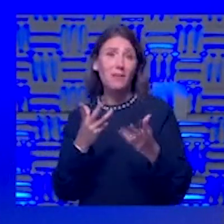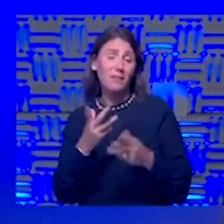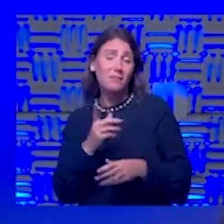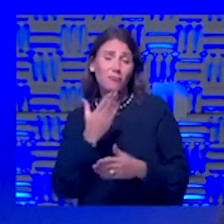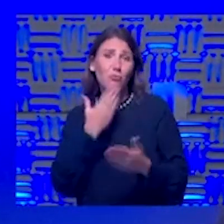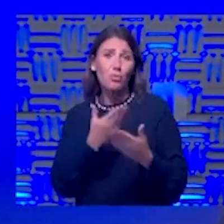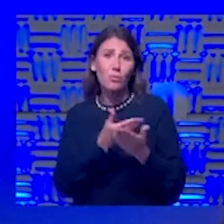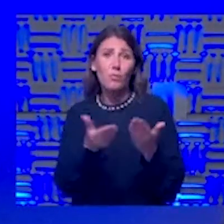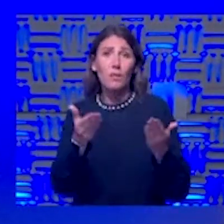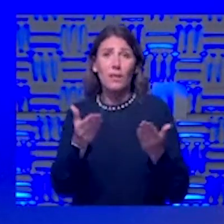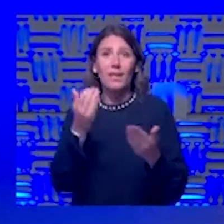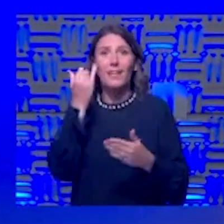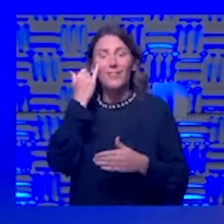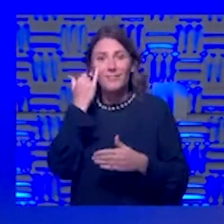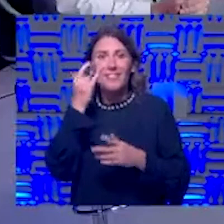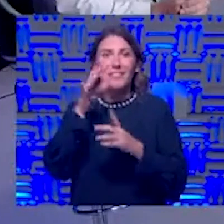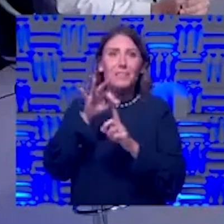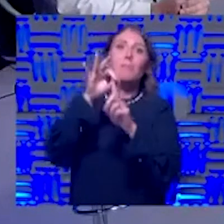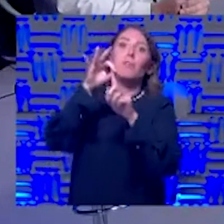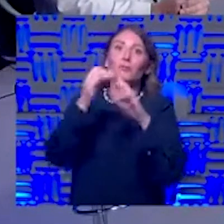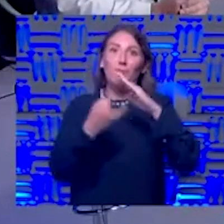you were isolating for 14 days.